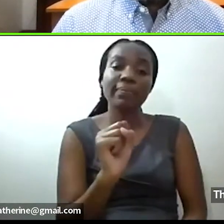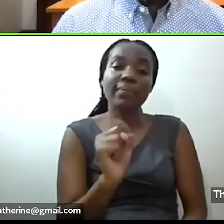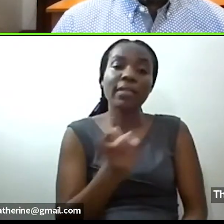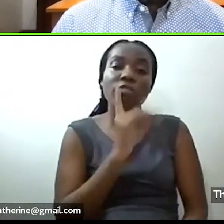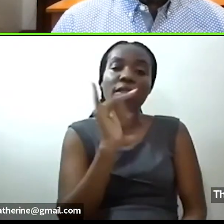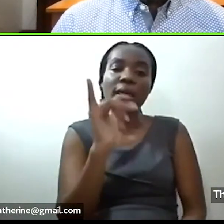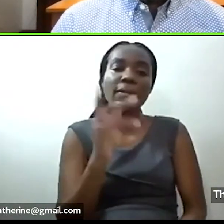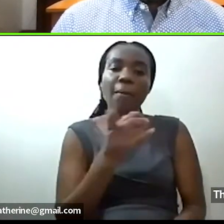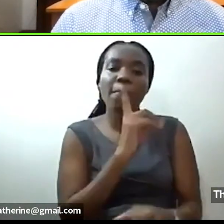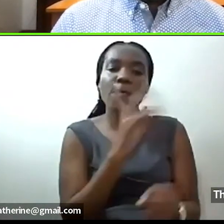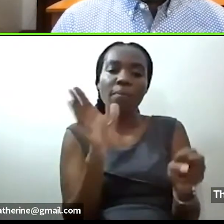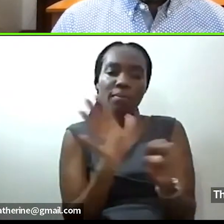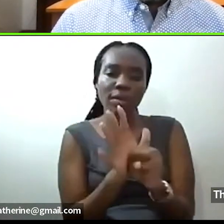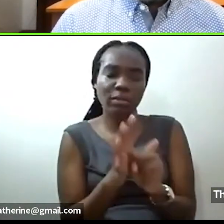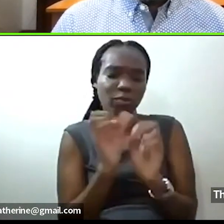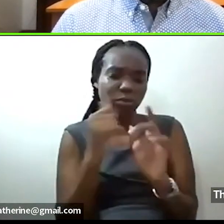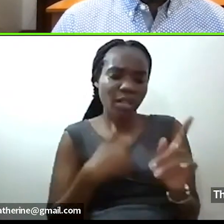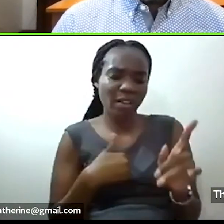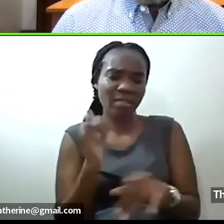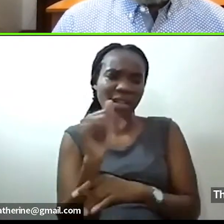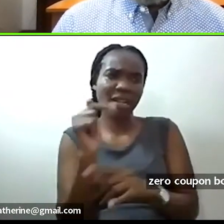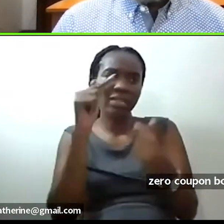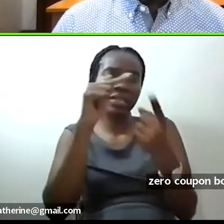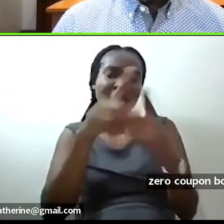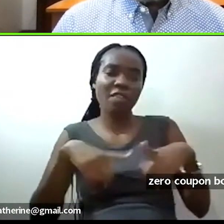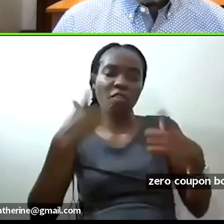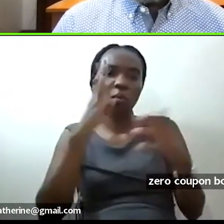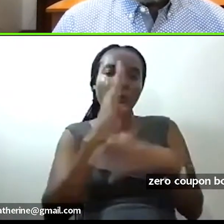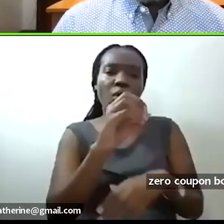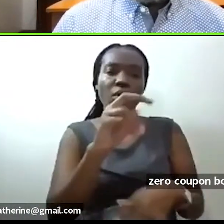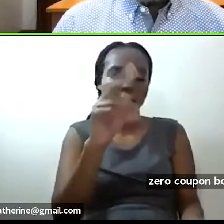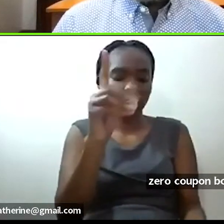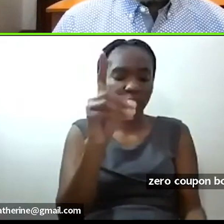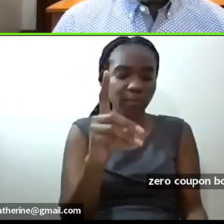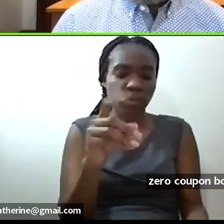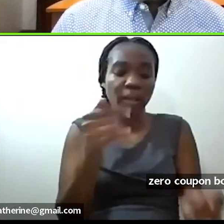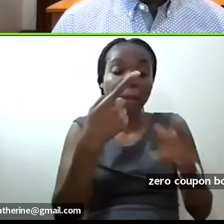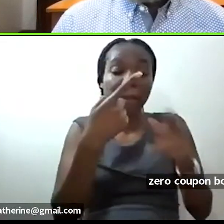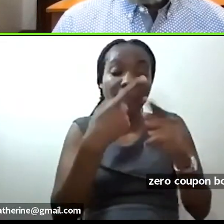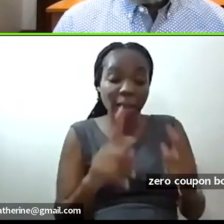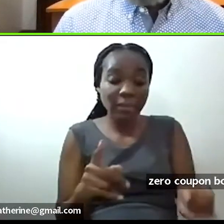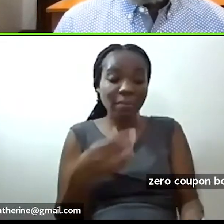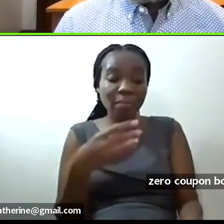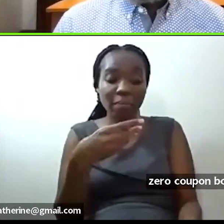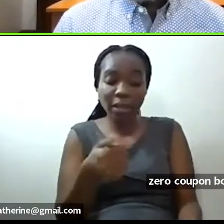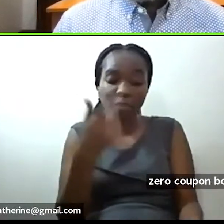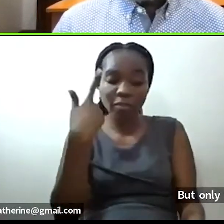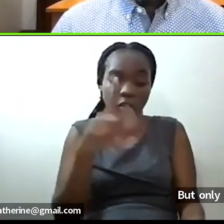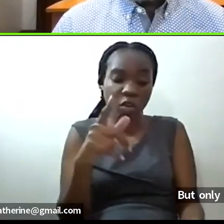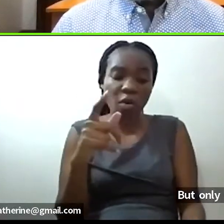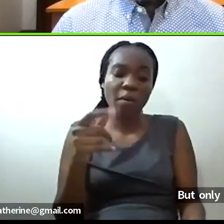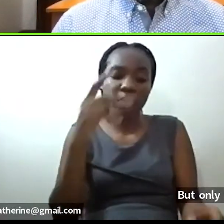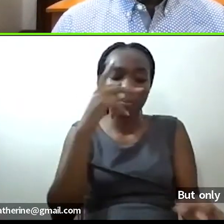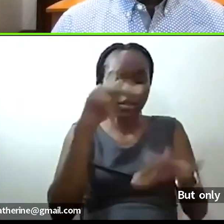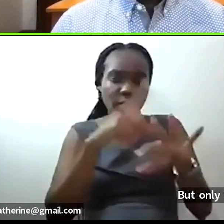bond, but only the payment of the principal at maturity. The purchase price of this zero